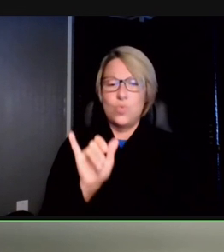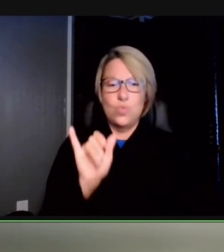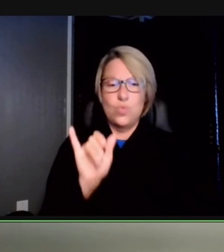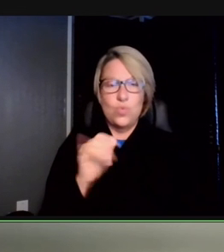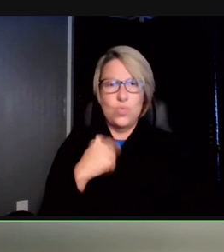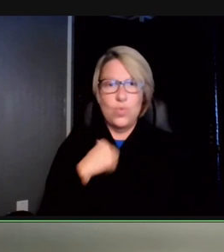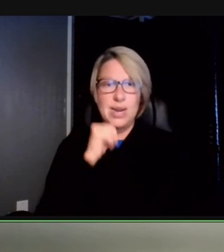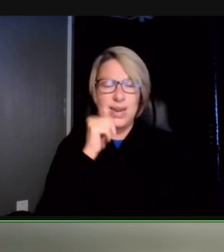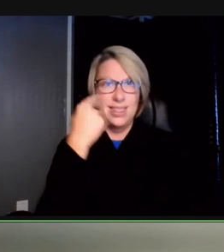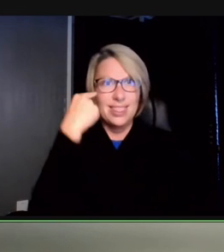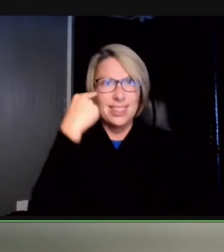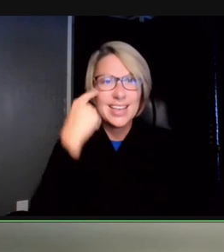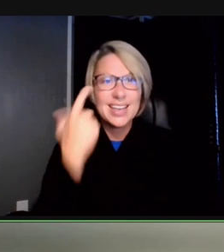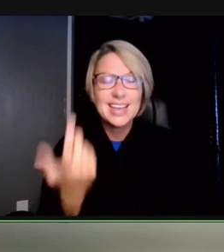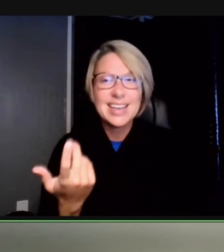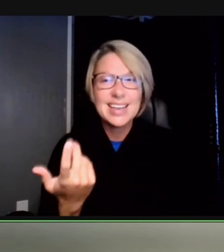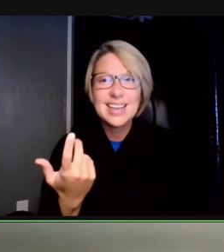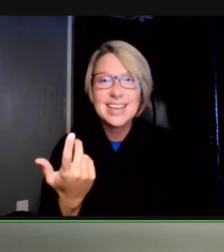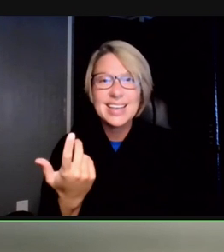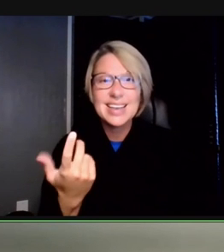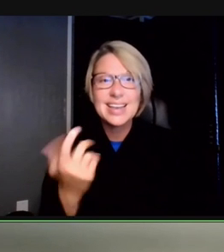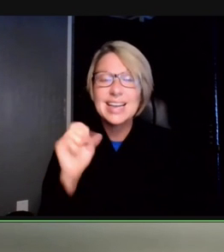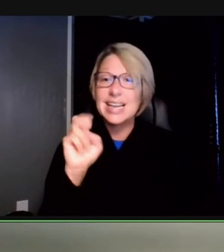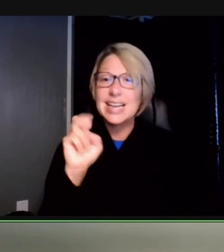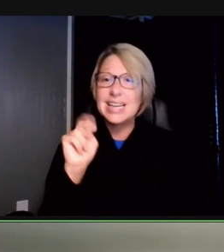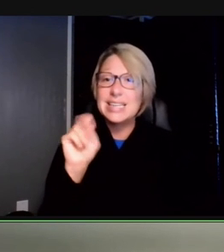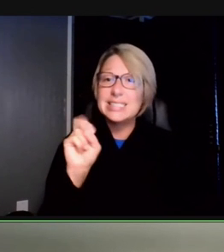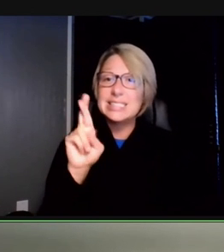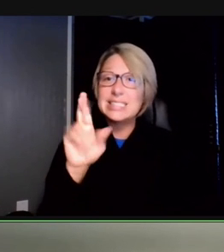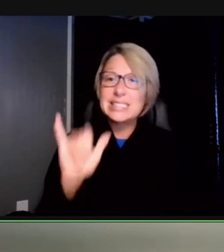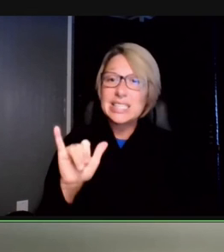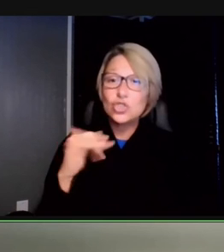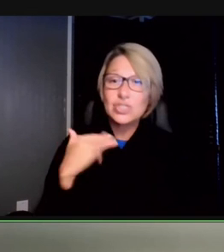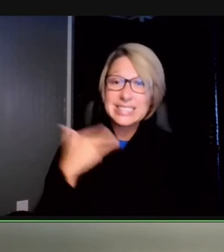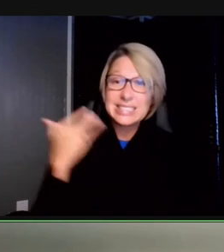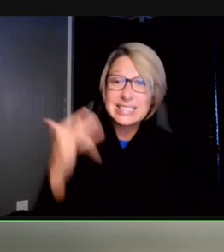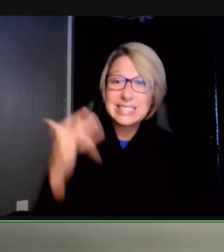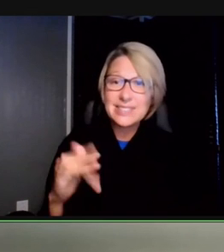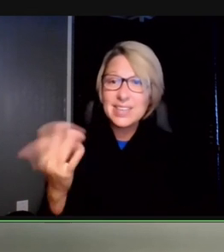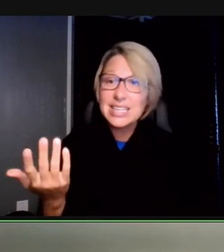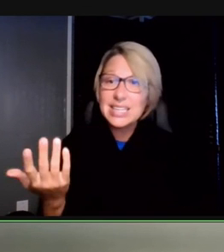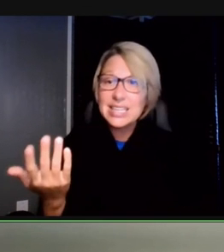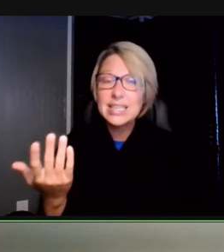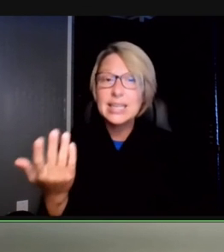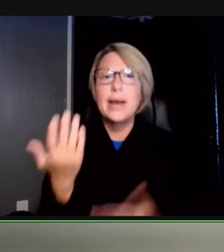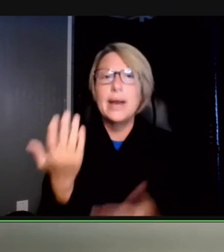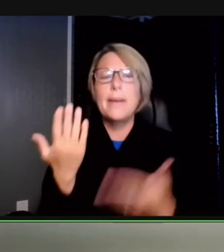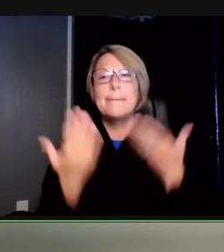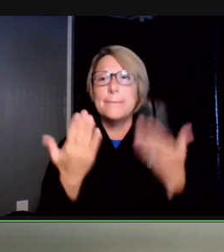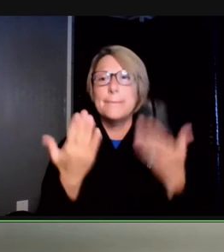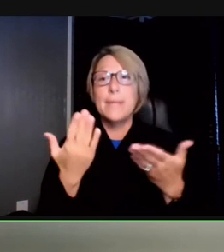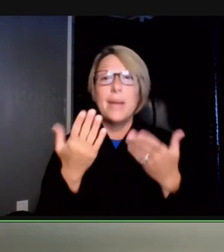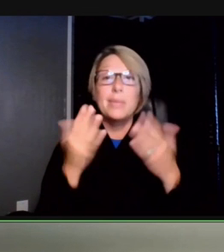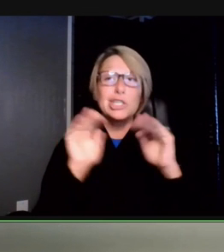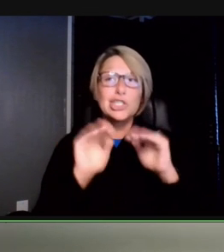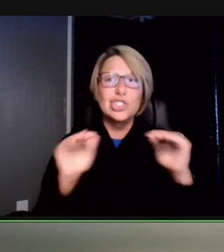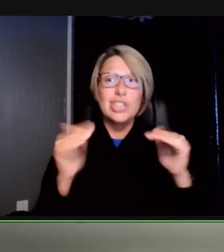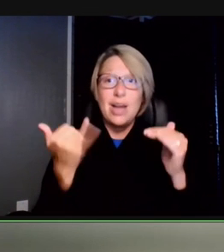that. Sensory sensitivities. We might find now that your child develops a whole new group of